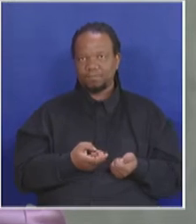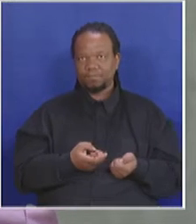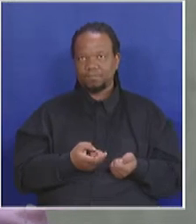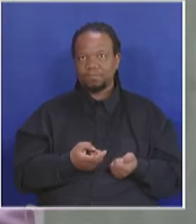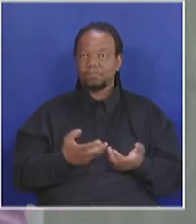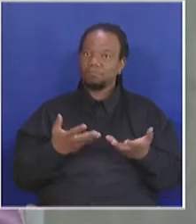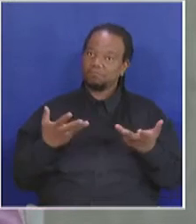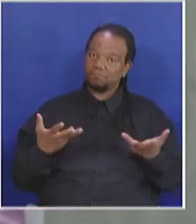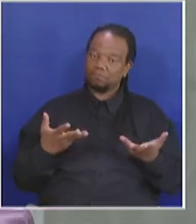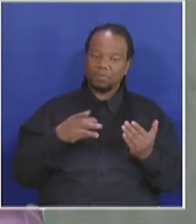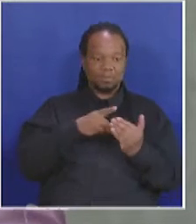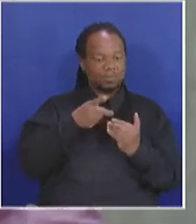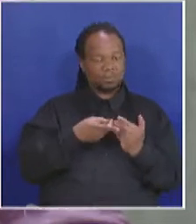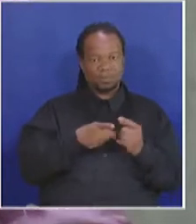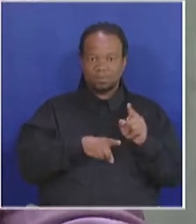being successful.